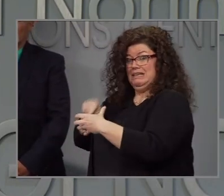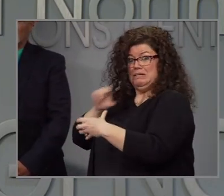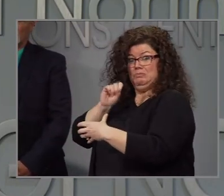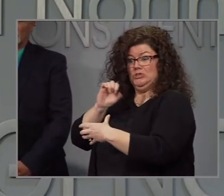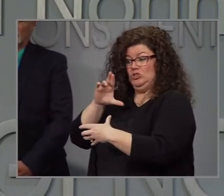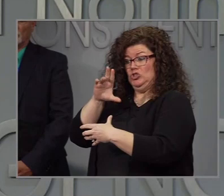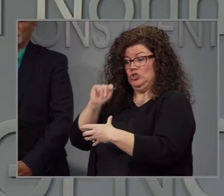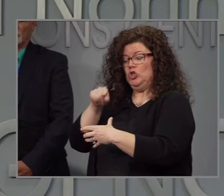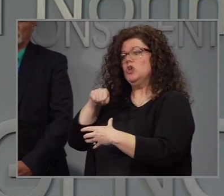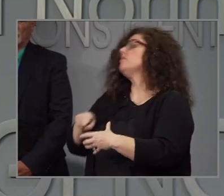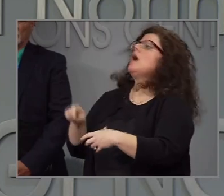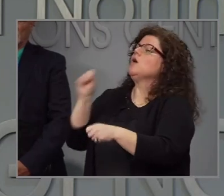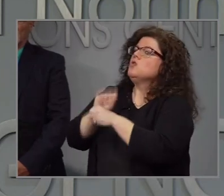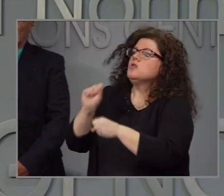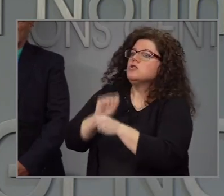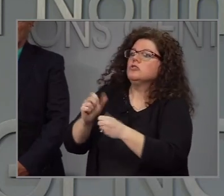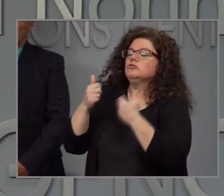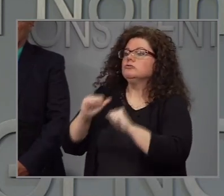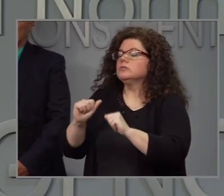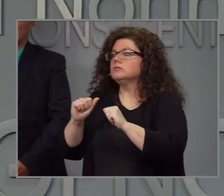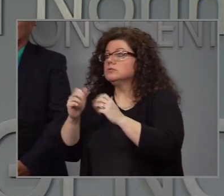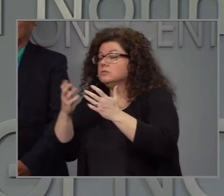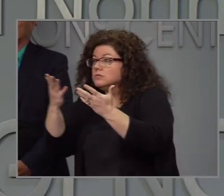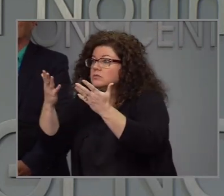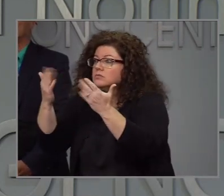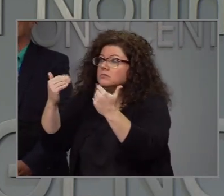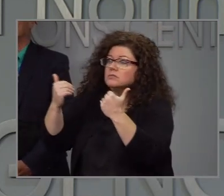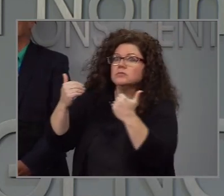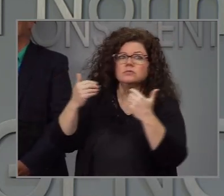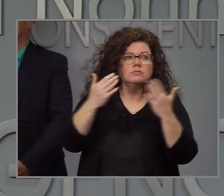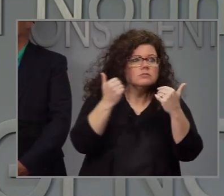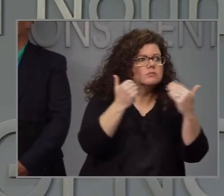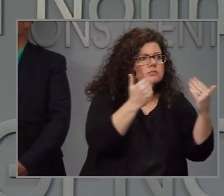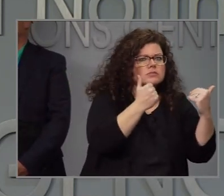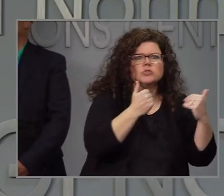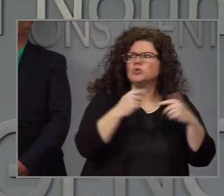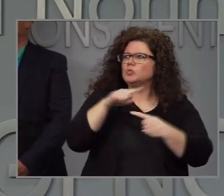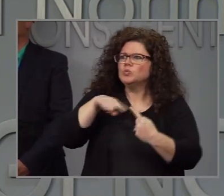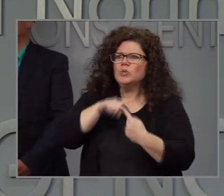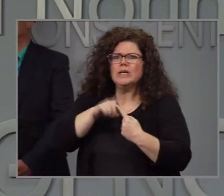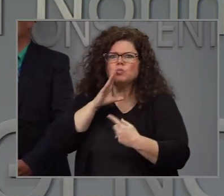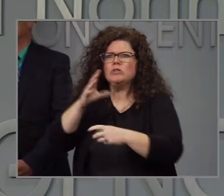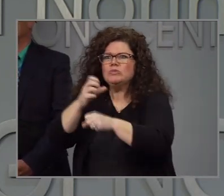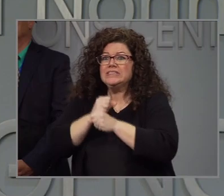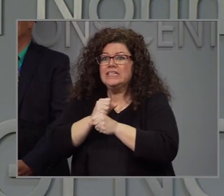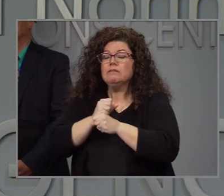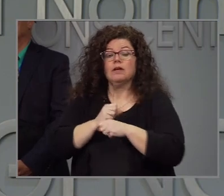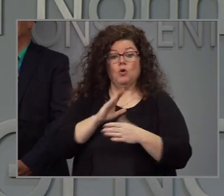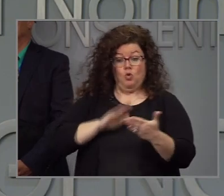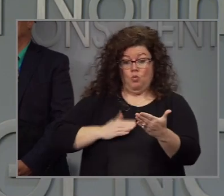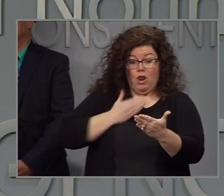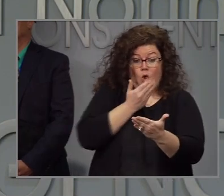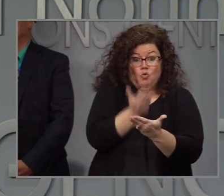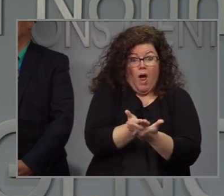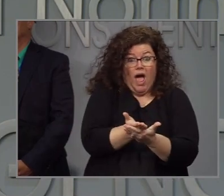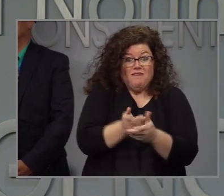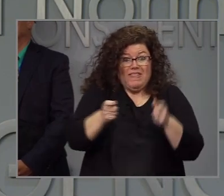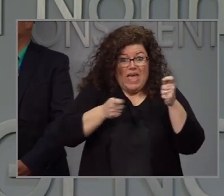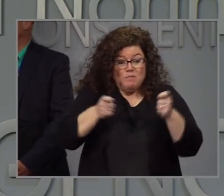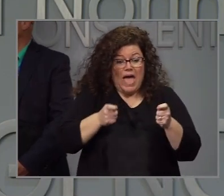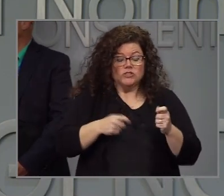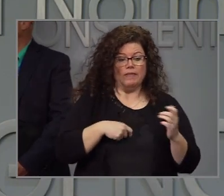offers, actively work with vendors to estimate shipping dates, and then manage the receiving, quality control,